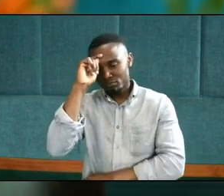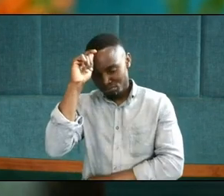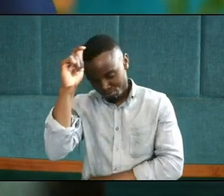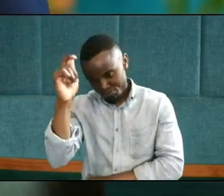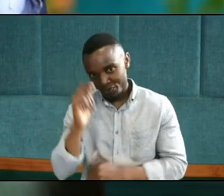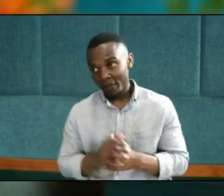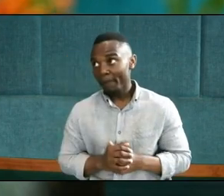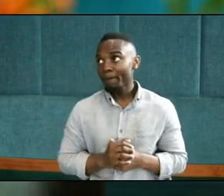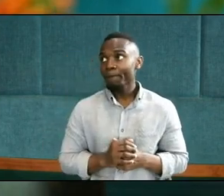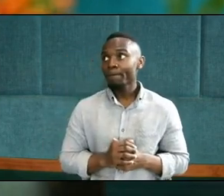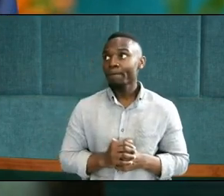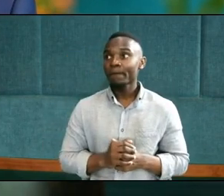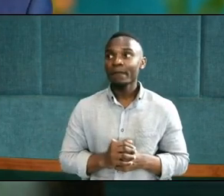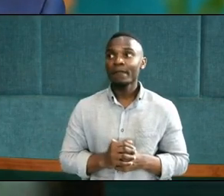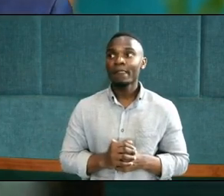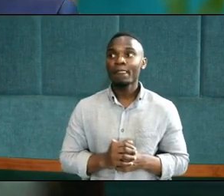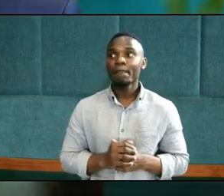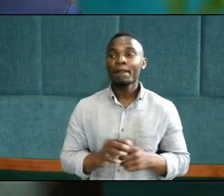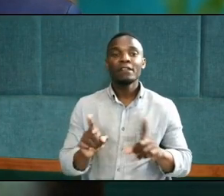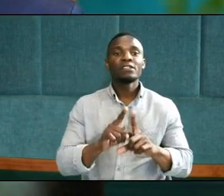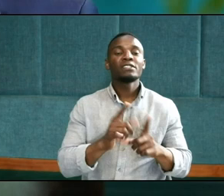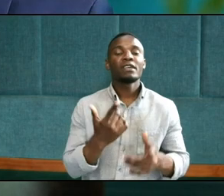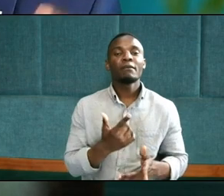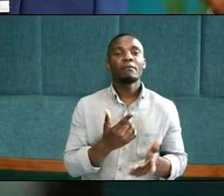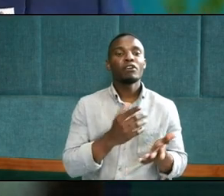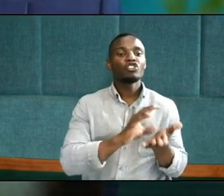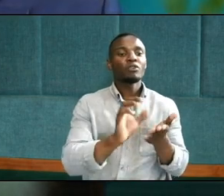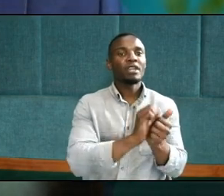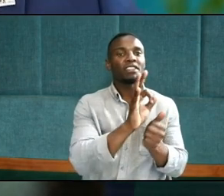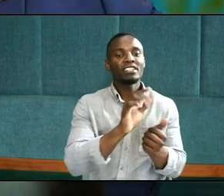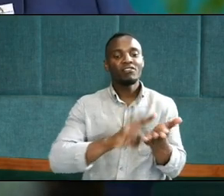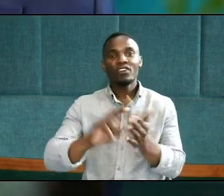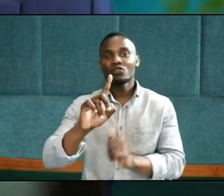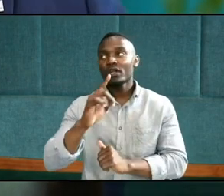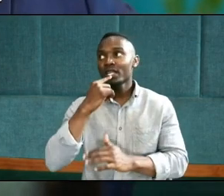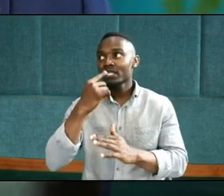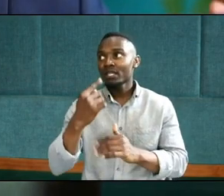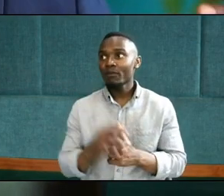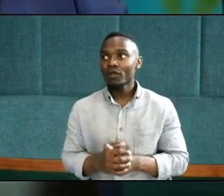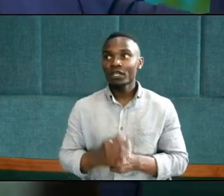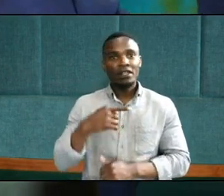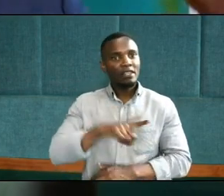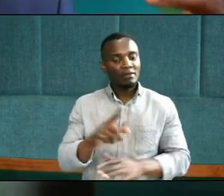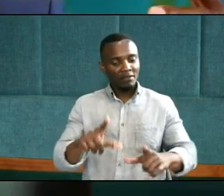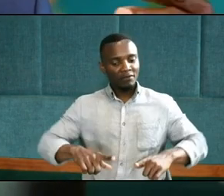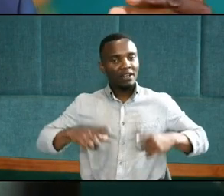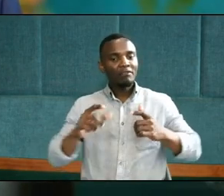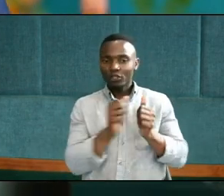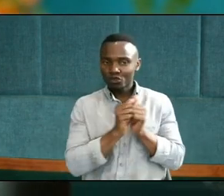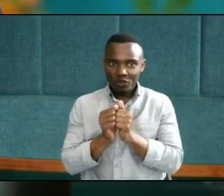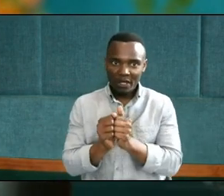it. And that in verse 1 of Hebrews, they are serving or they are living together in